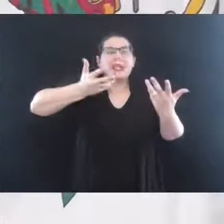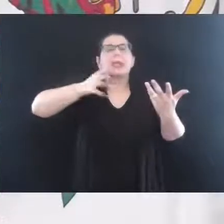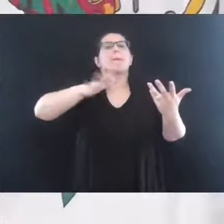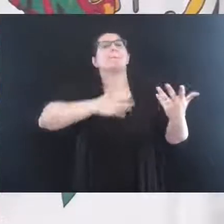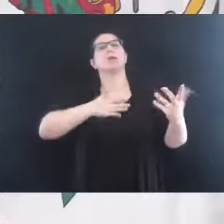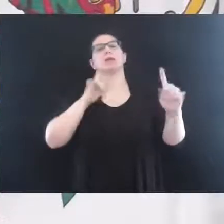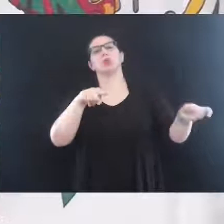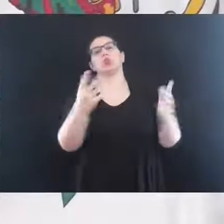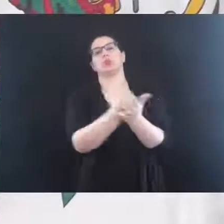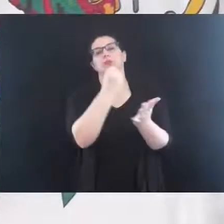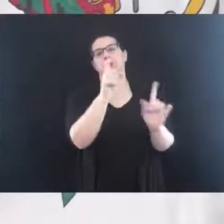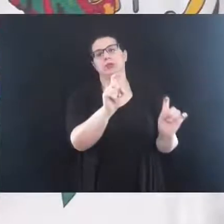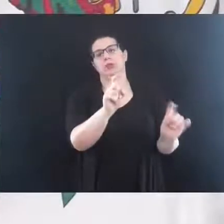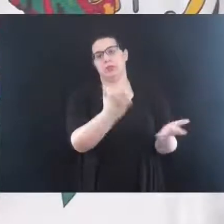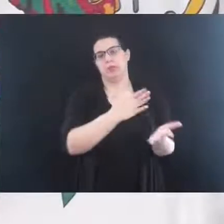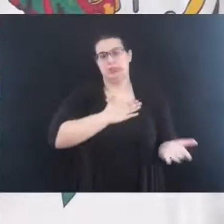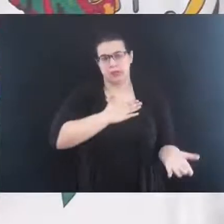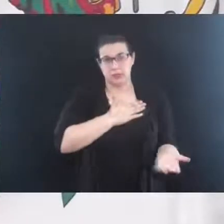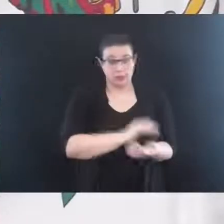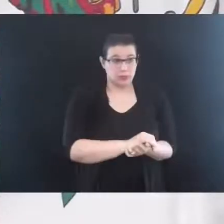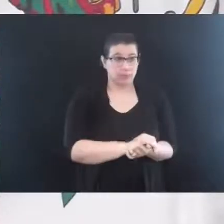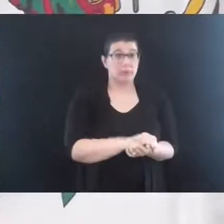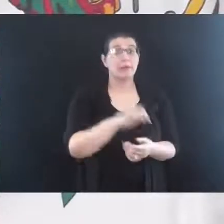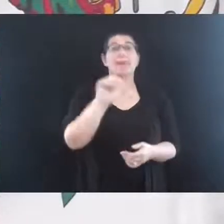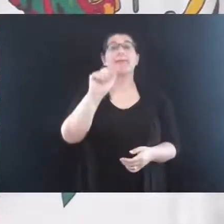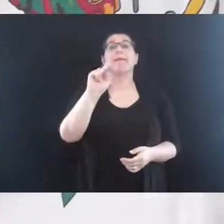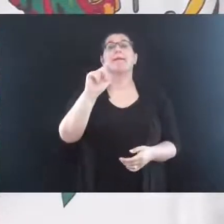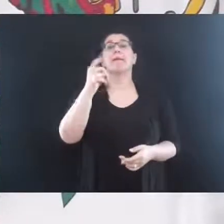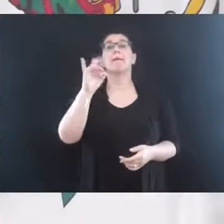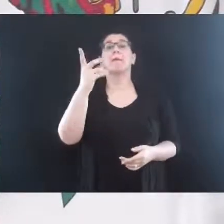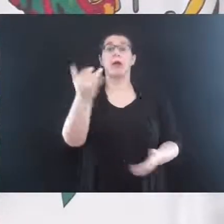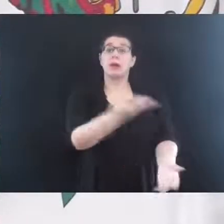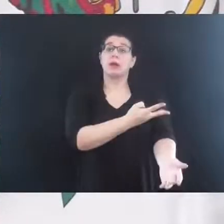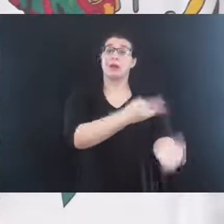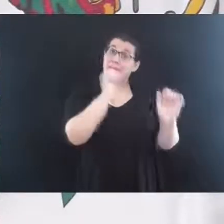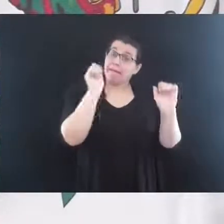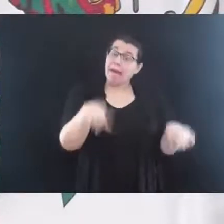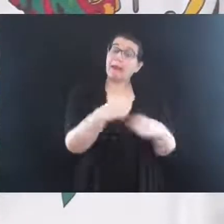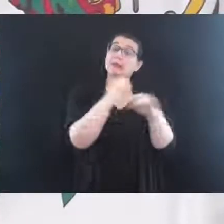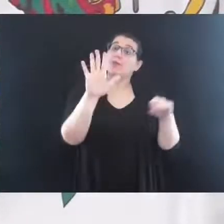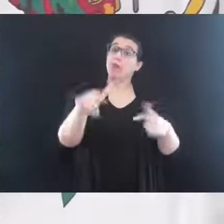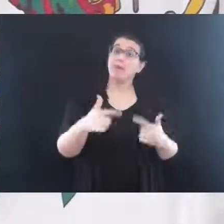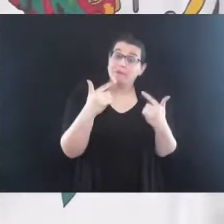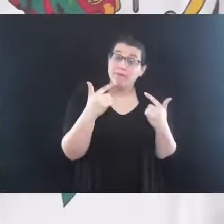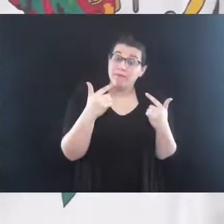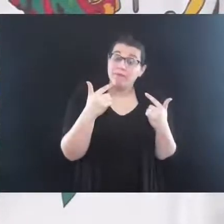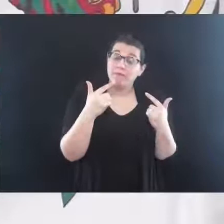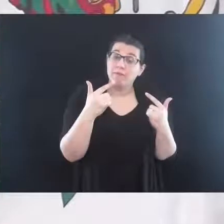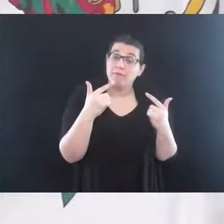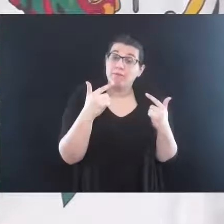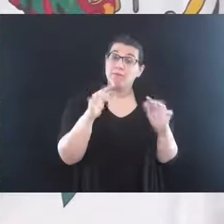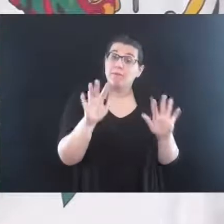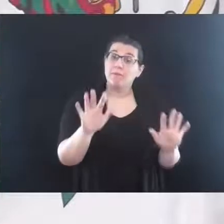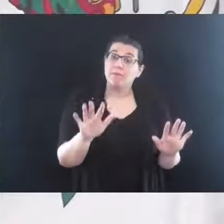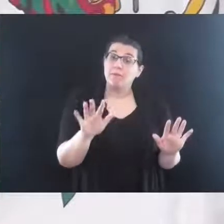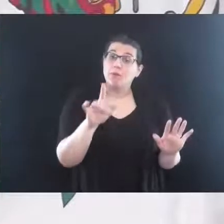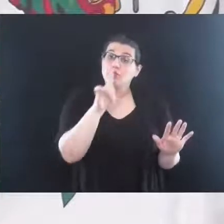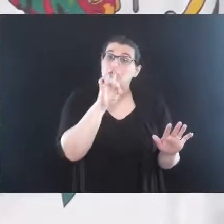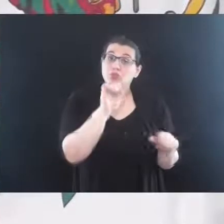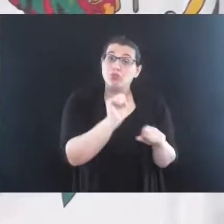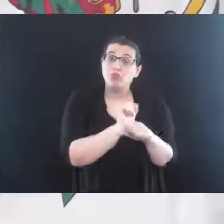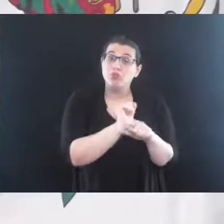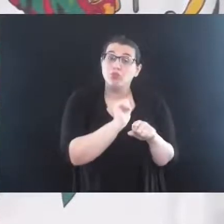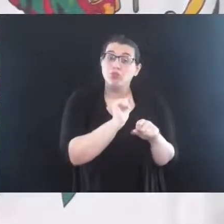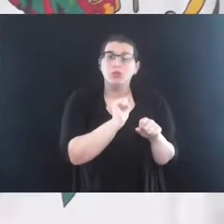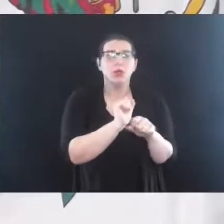get tested. The antibodies will save your life. And really and truly, you hear